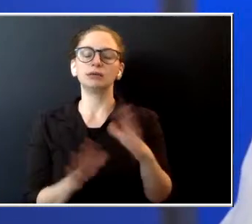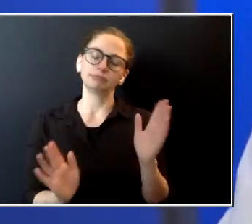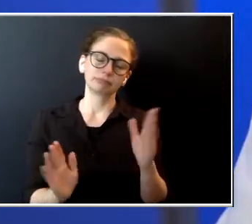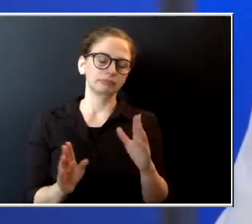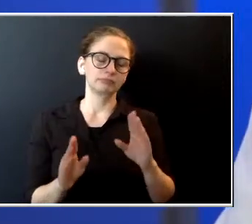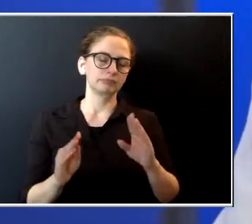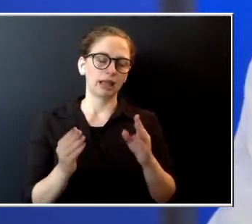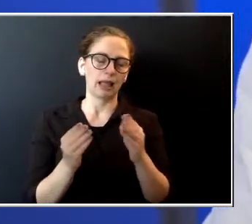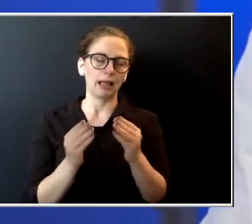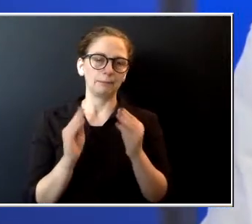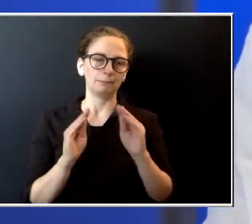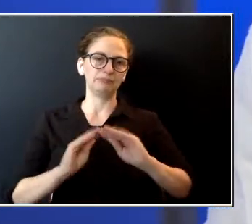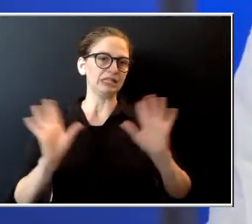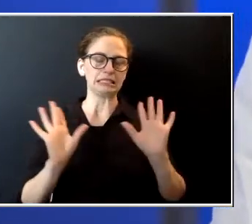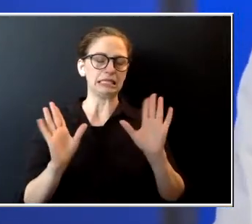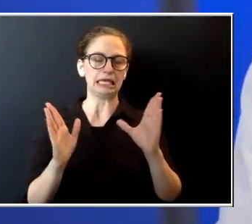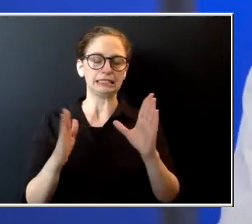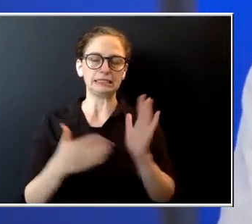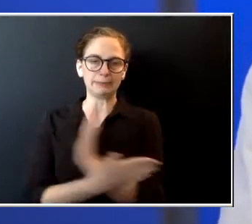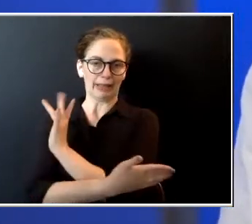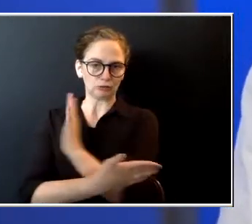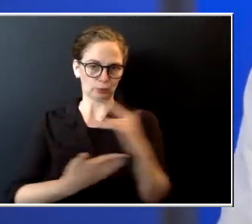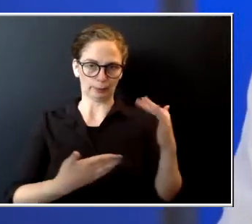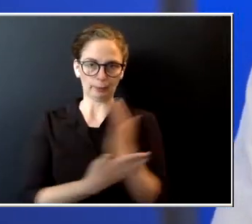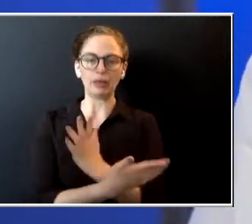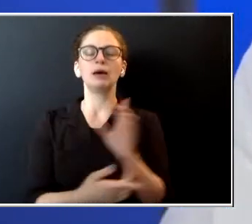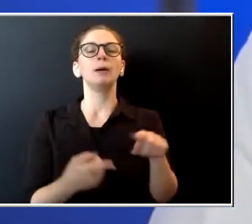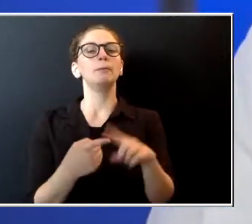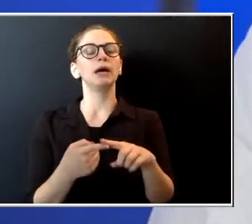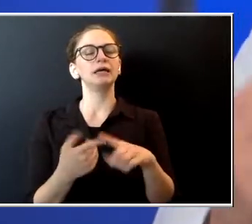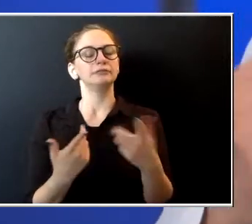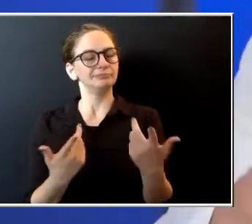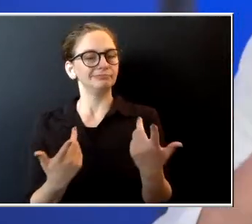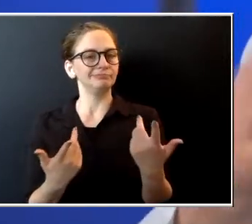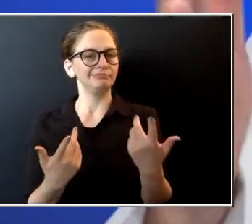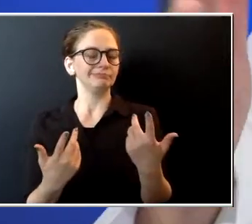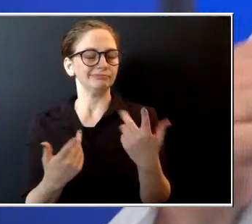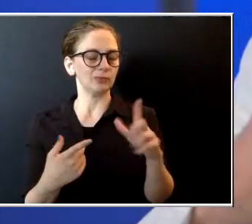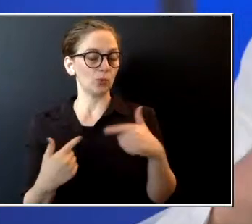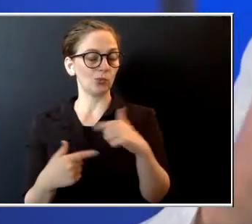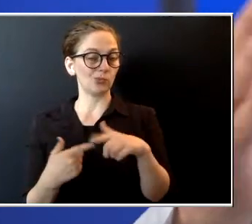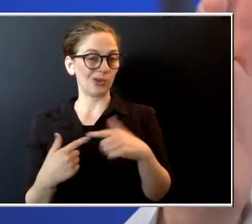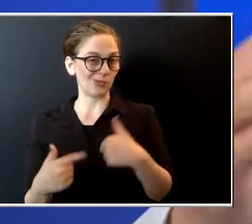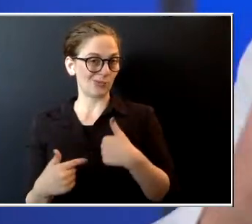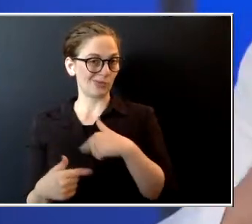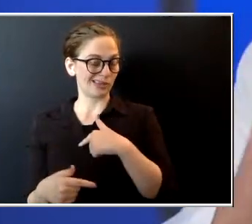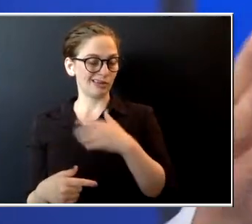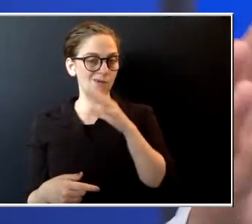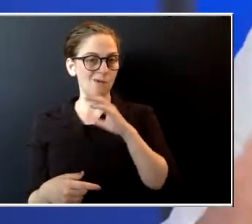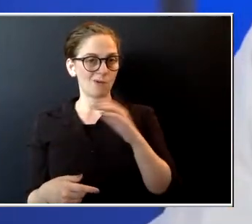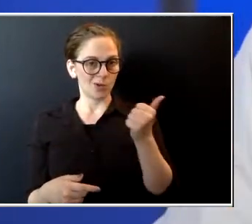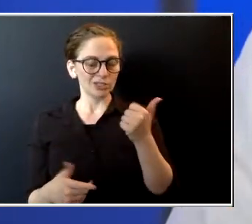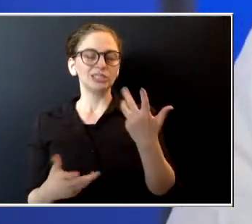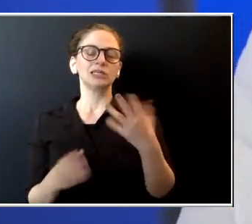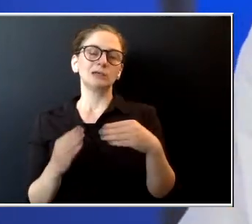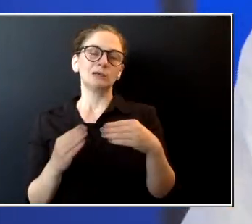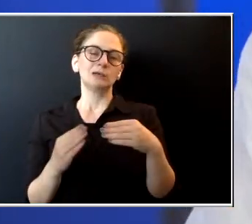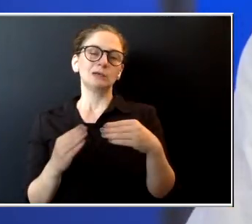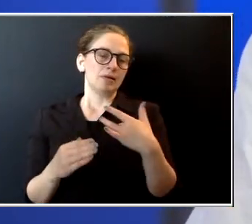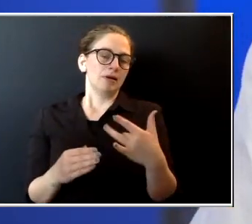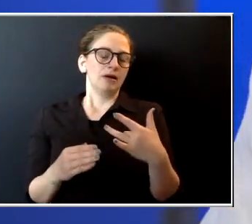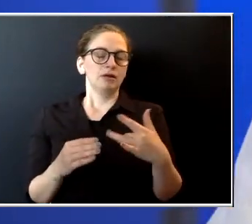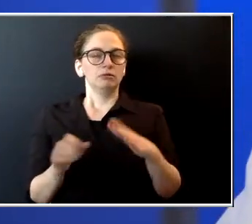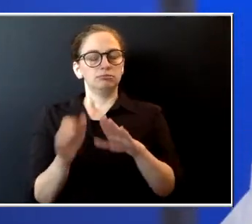as we get older, we're more prone to developing aortic disease, which is basically a calcification of the aortic valve leaflet, so it doesn't open as well, and the heart